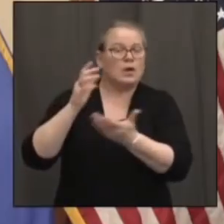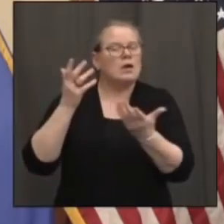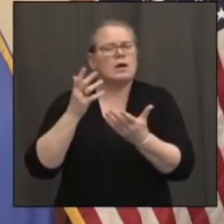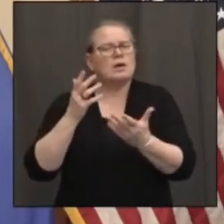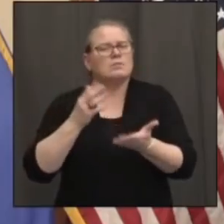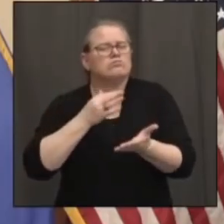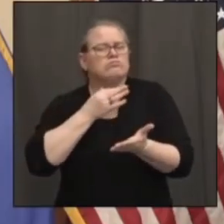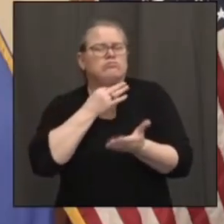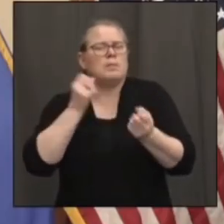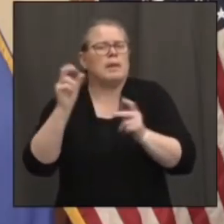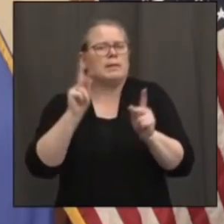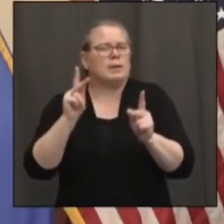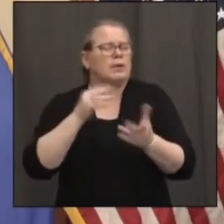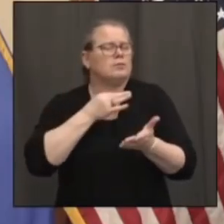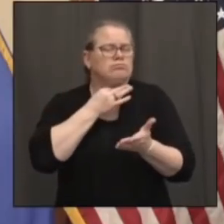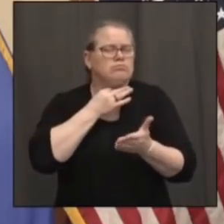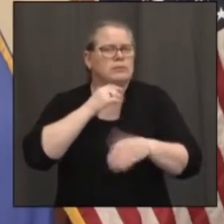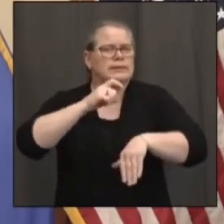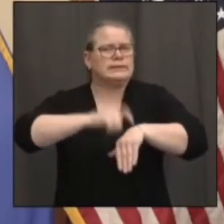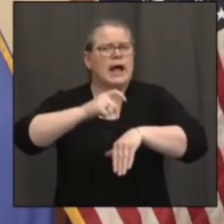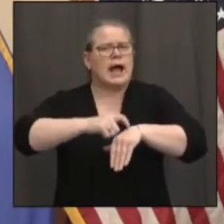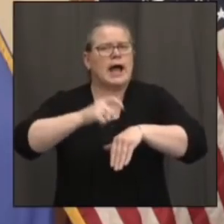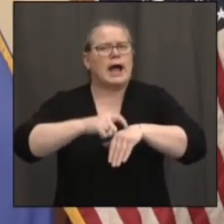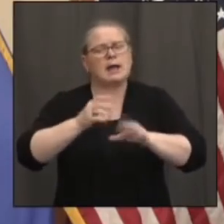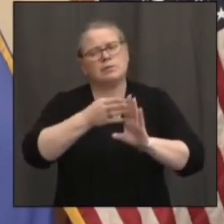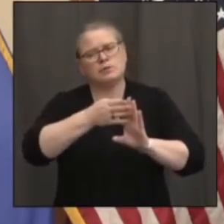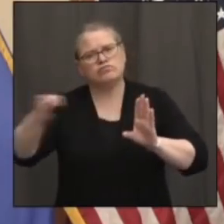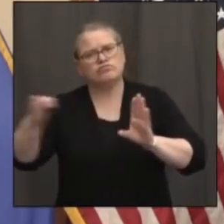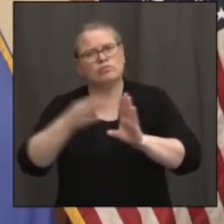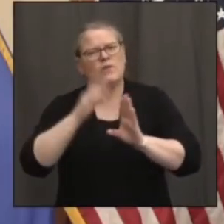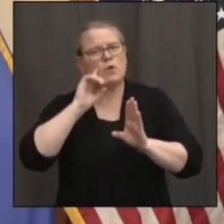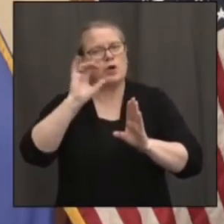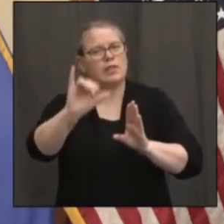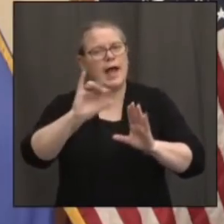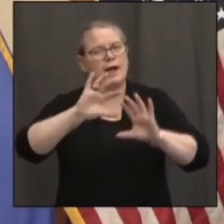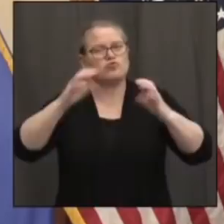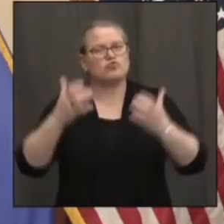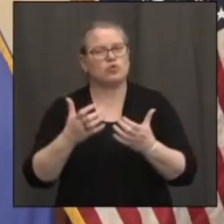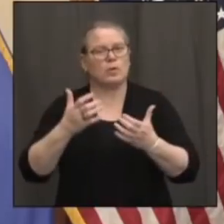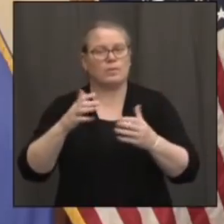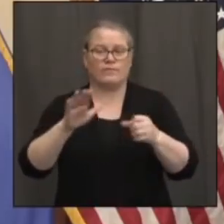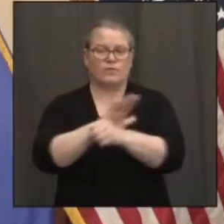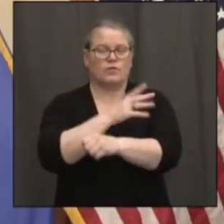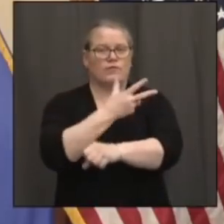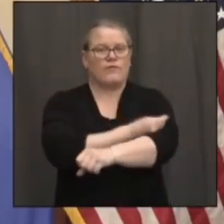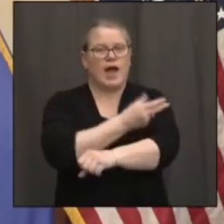frame for how long it could take for majority of this group to be vaccinated?